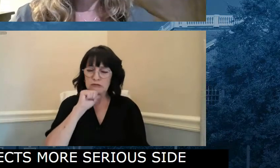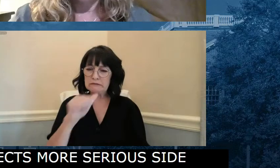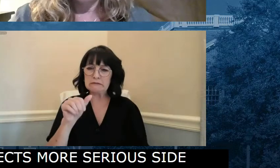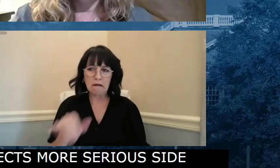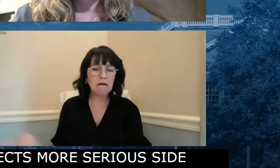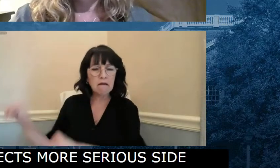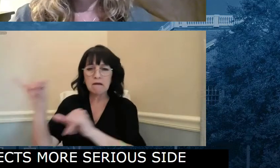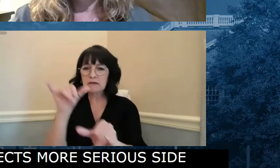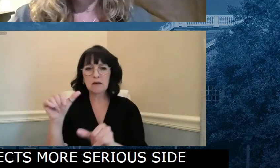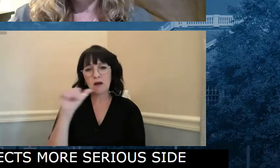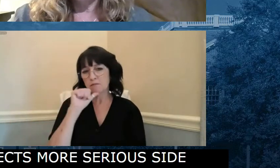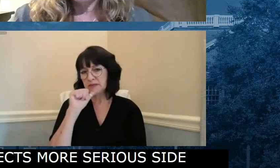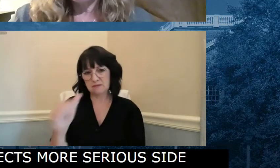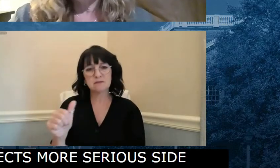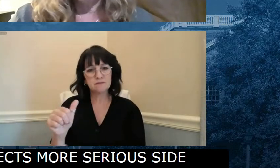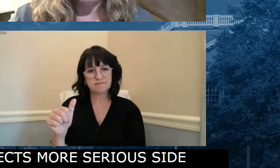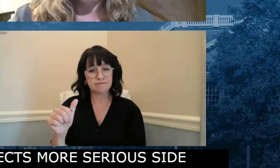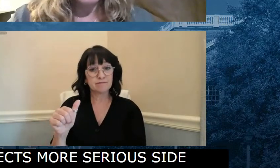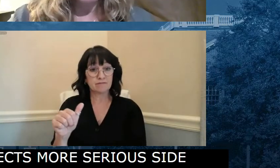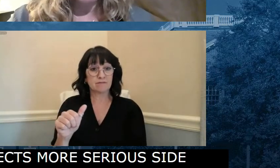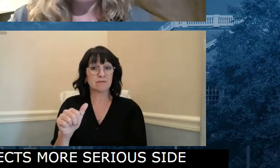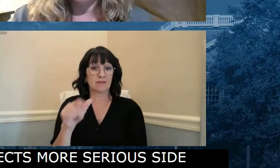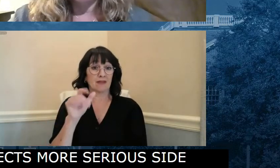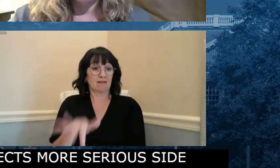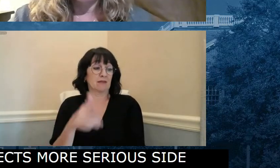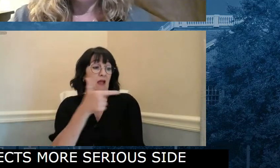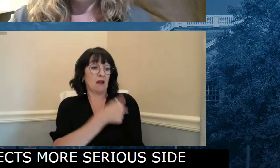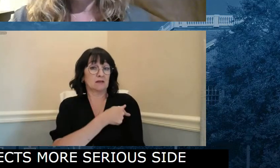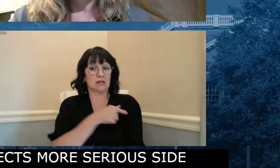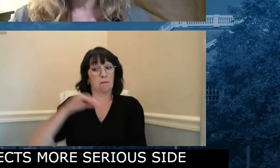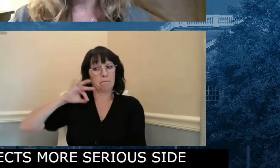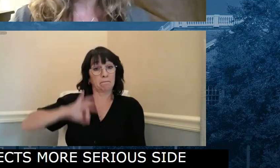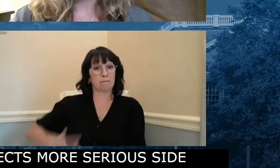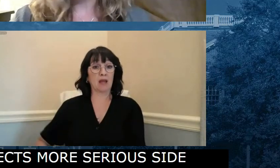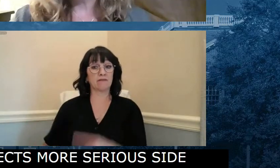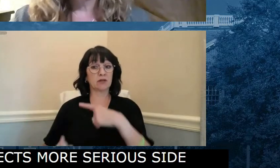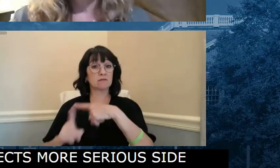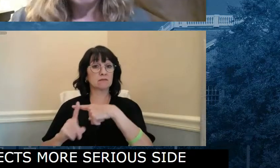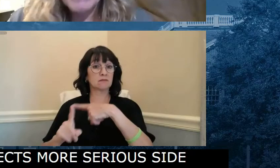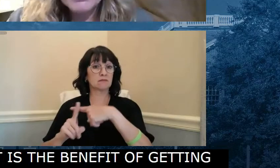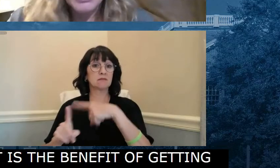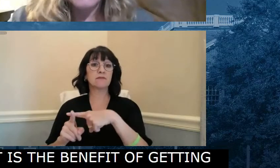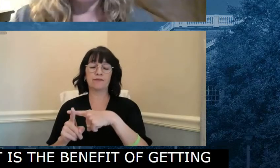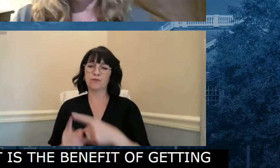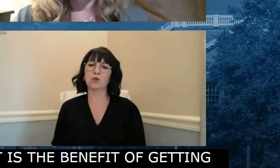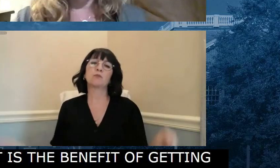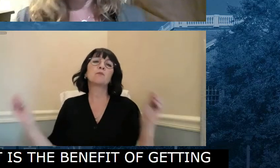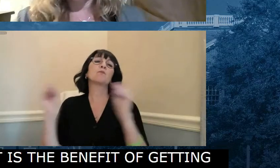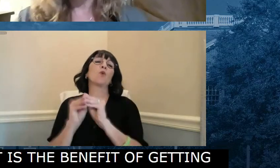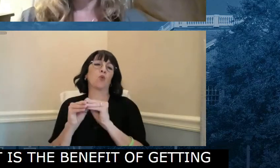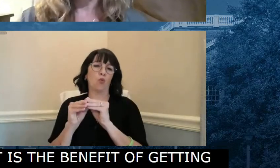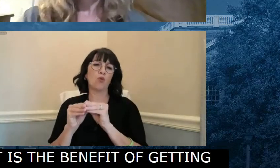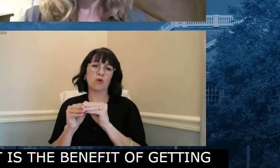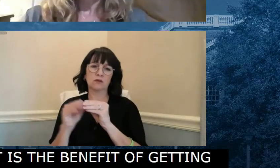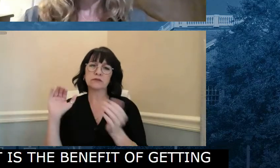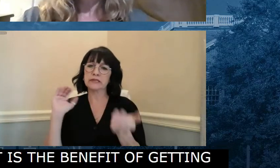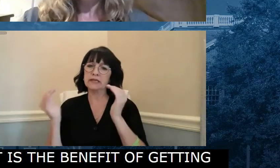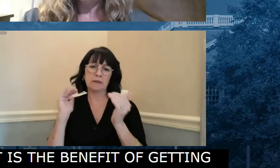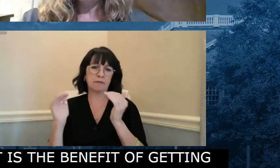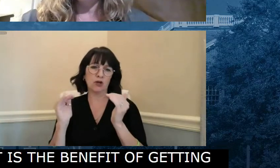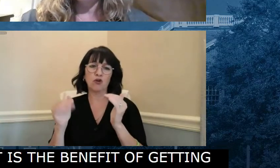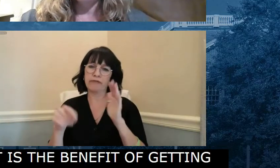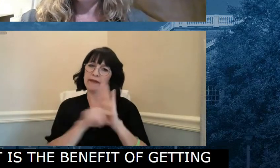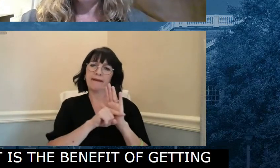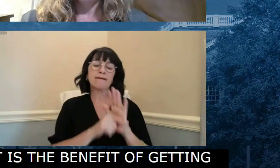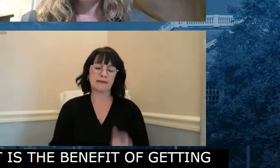And it is the benefit of getting vaccinated is much higher than the risks.